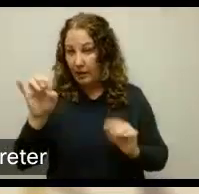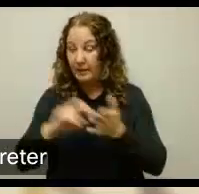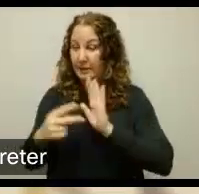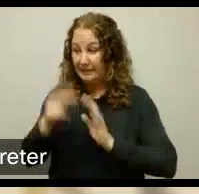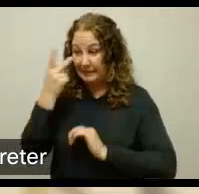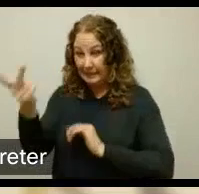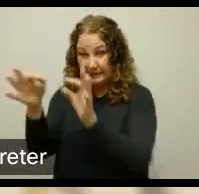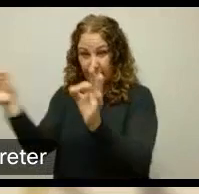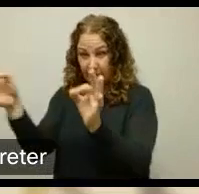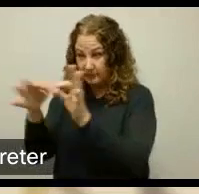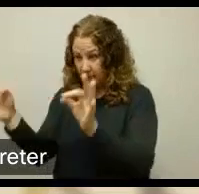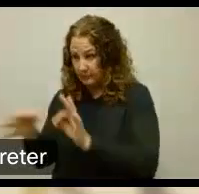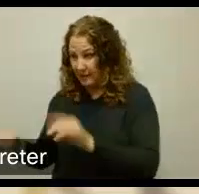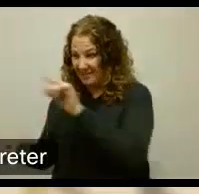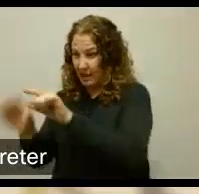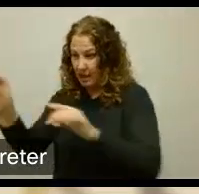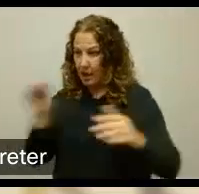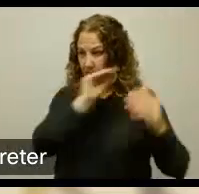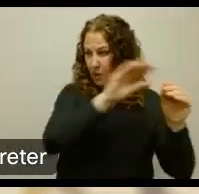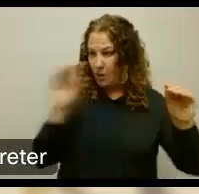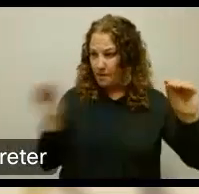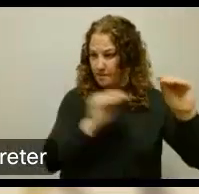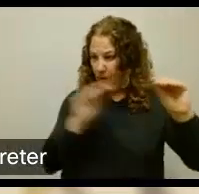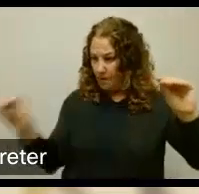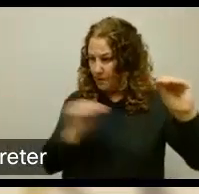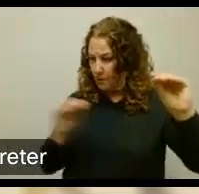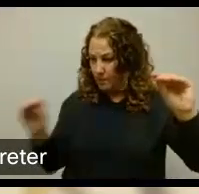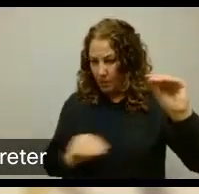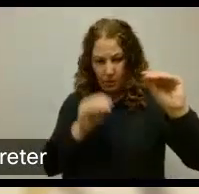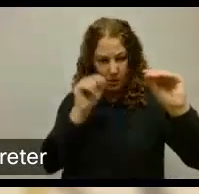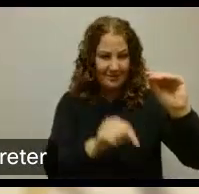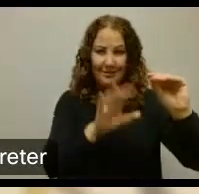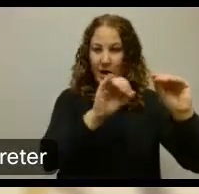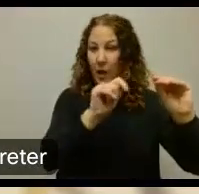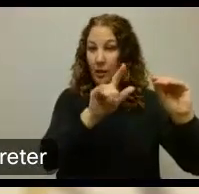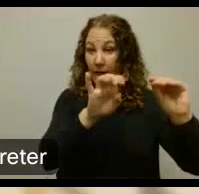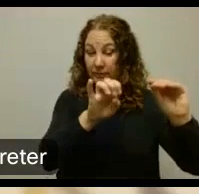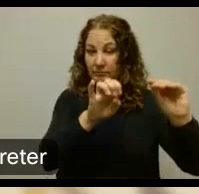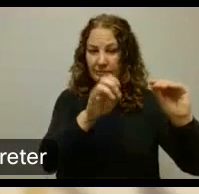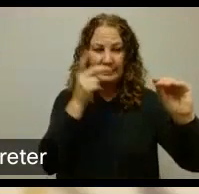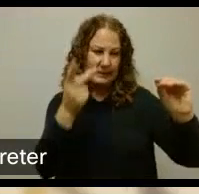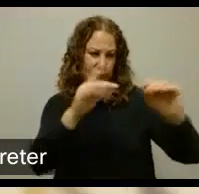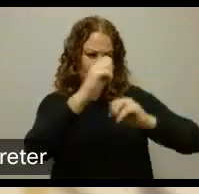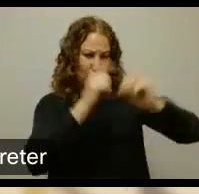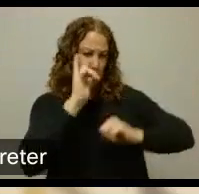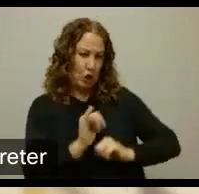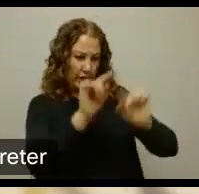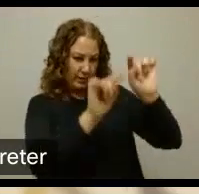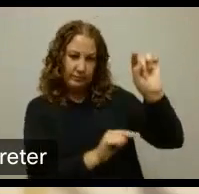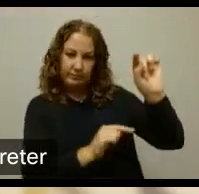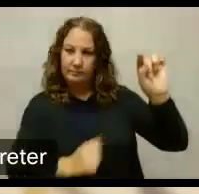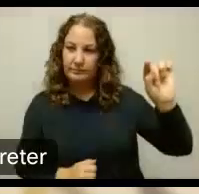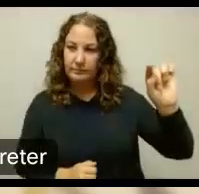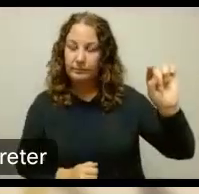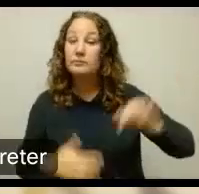written and now put them into an outline to see about the structure. So in my sample